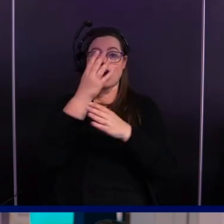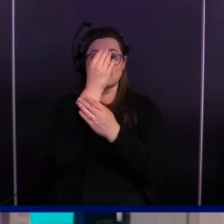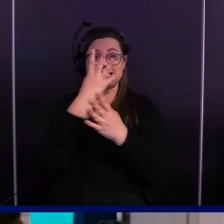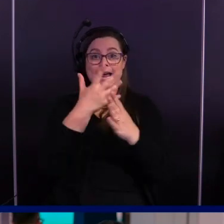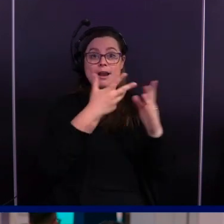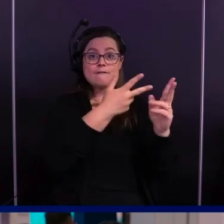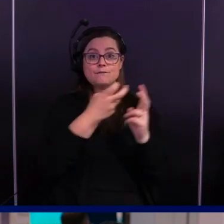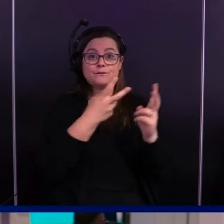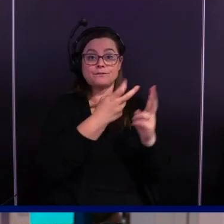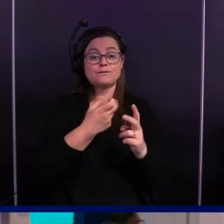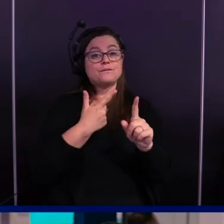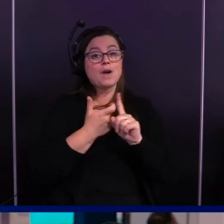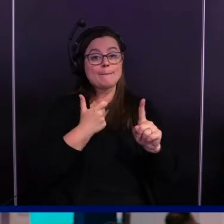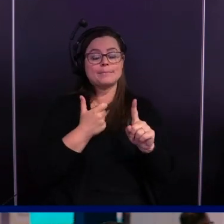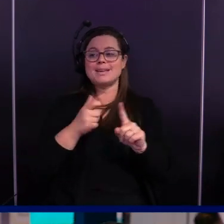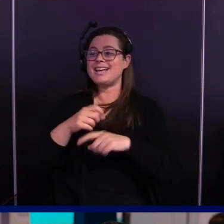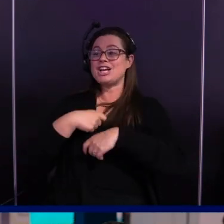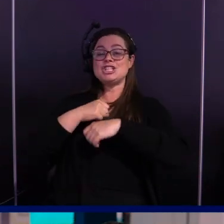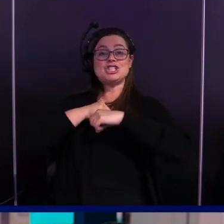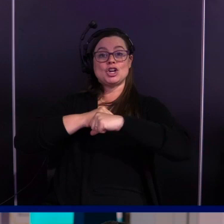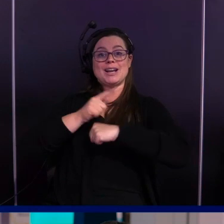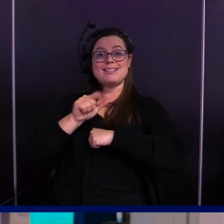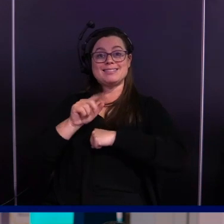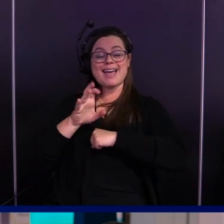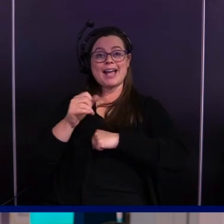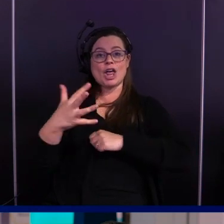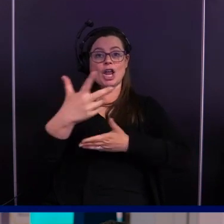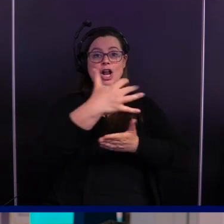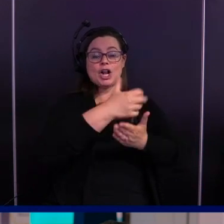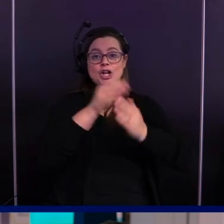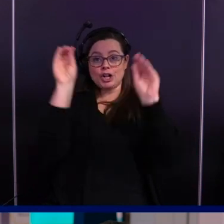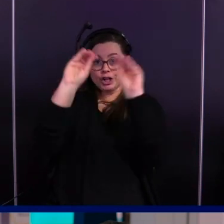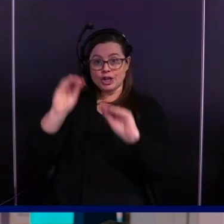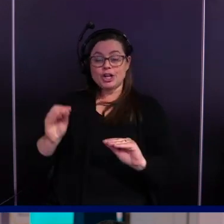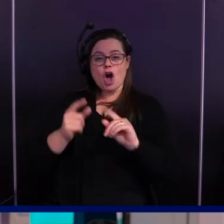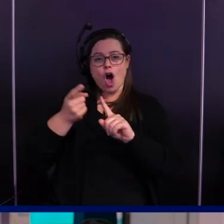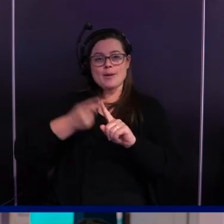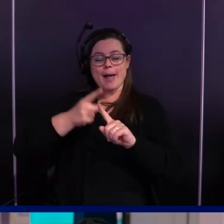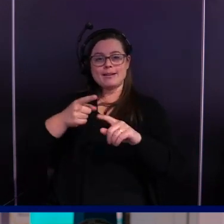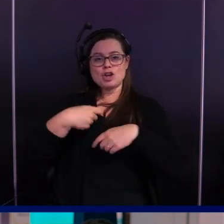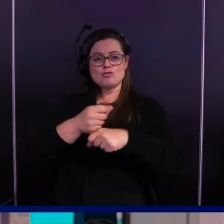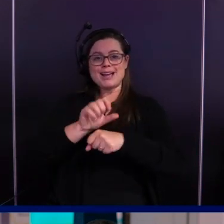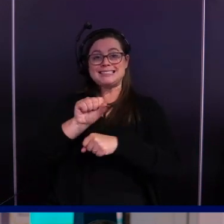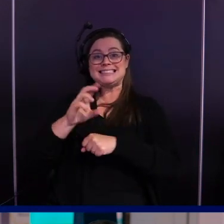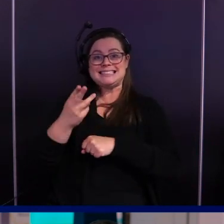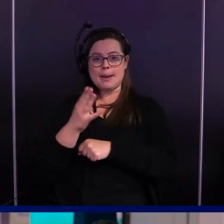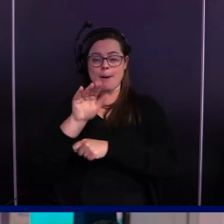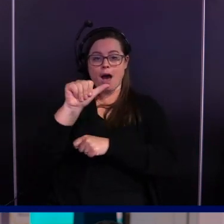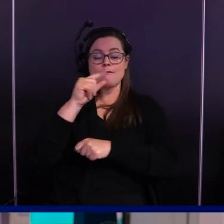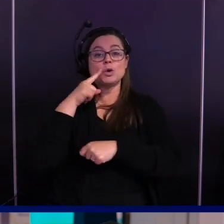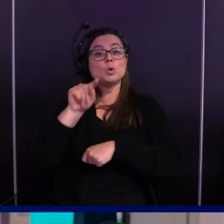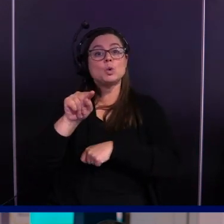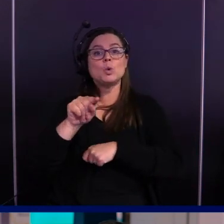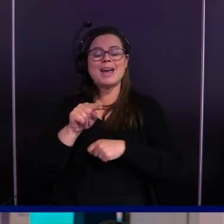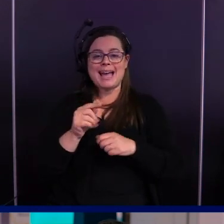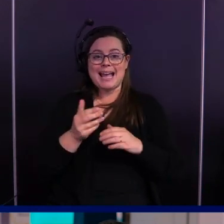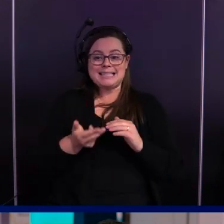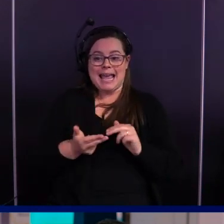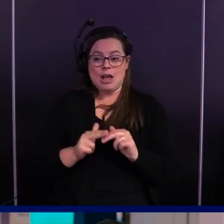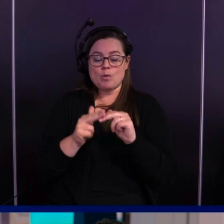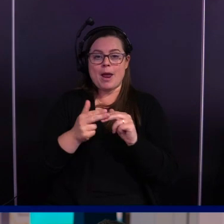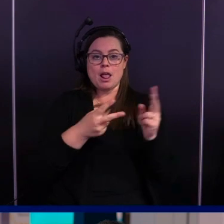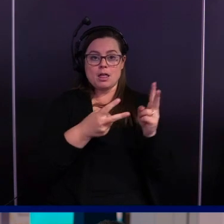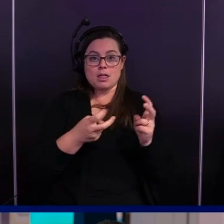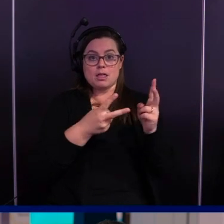data, and then Security Lake will create a schema for you automatically. And when you are bringing data incrementally, it